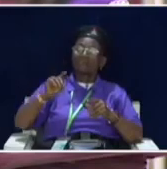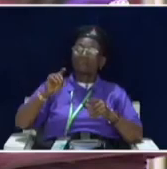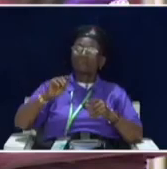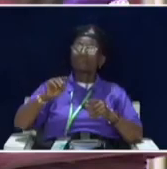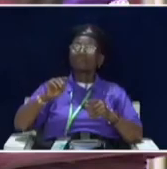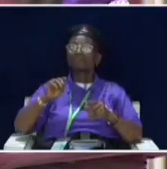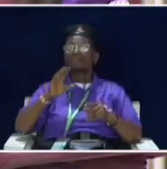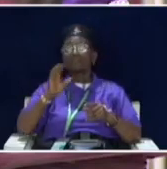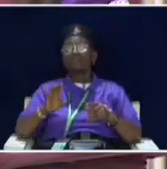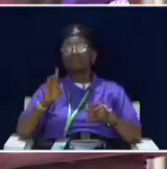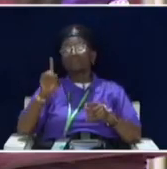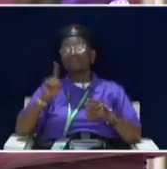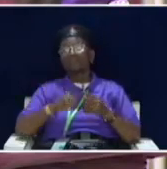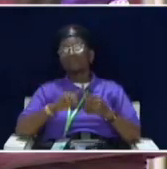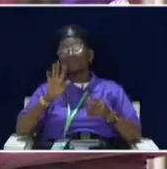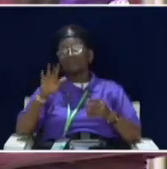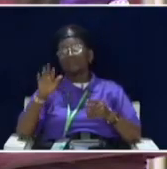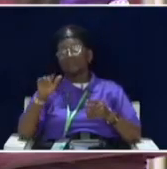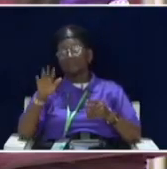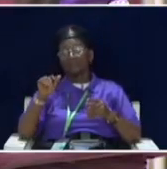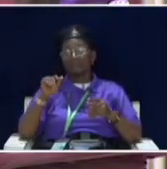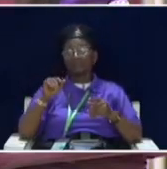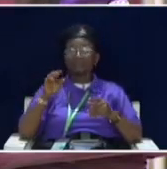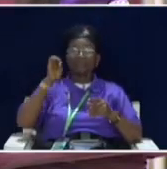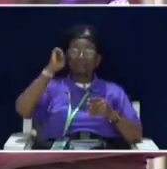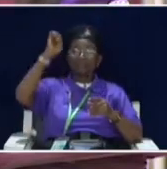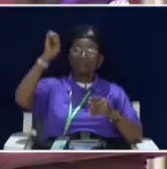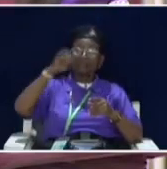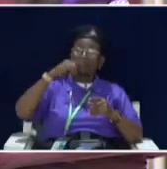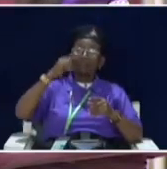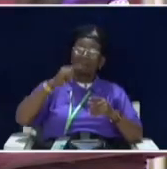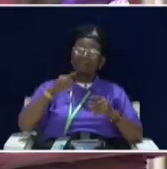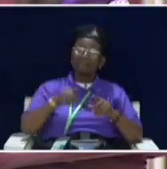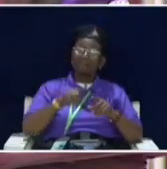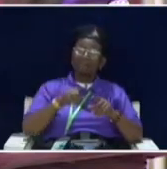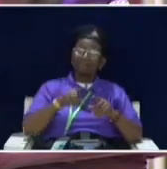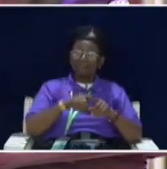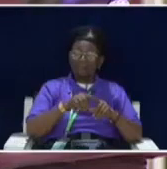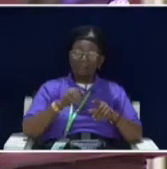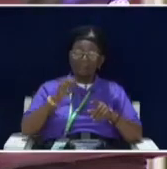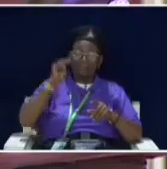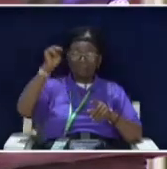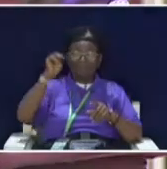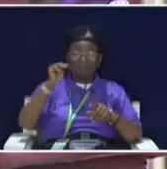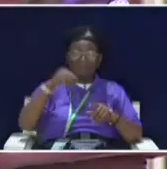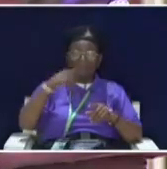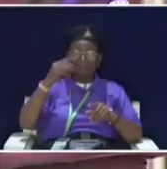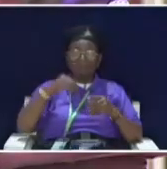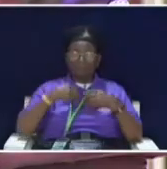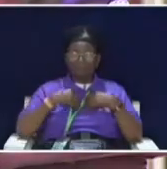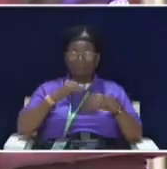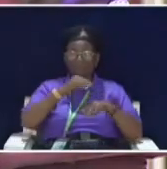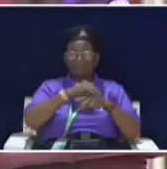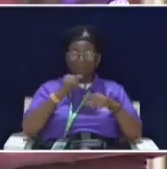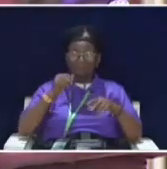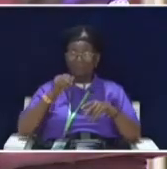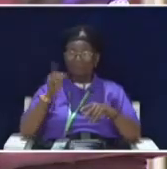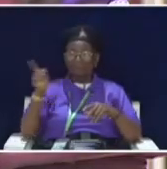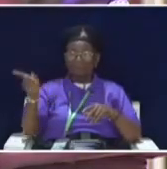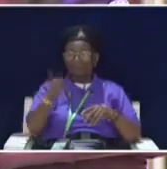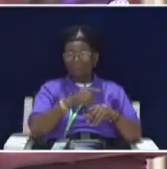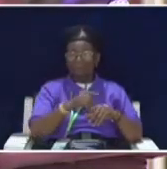ikini ese ikedogun de ikerindilogun. He said, as he who has called you is holy. Pe gege bi eni ti o pe yin ti je